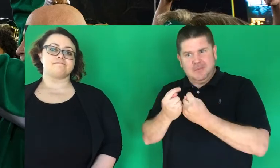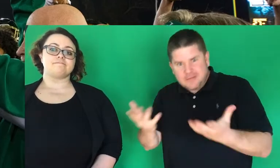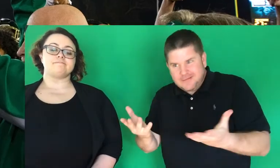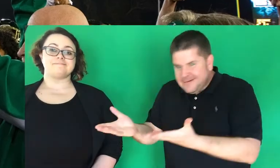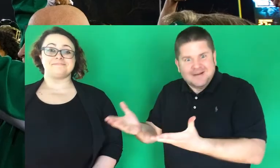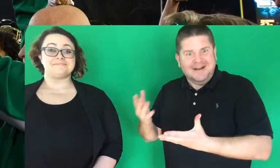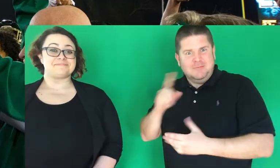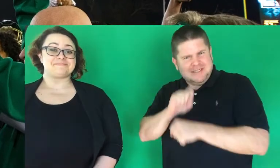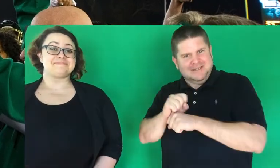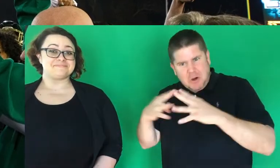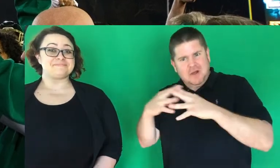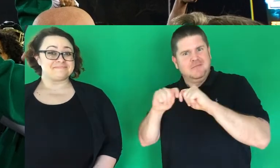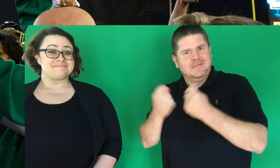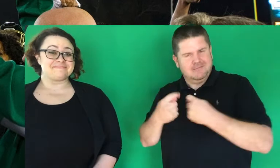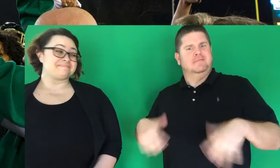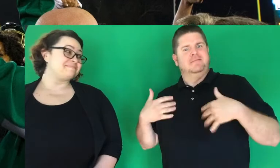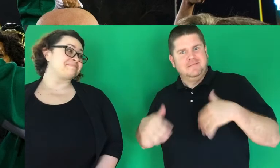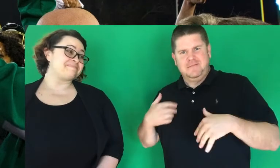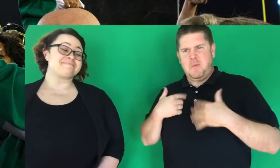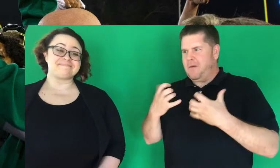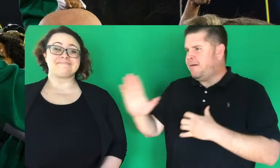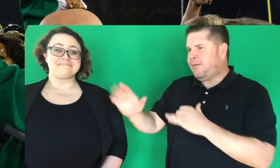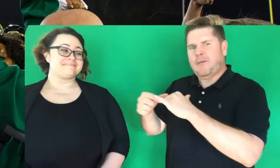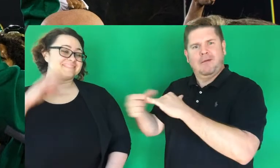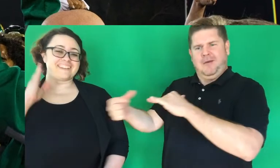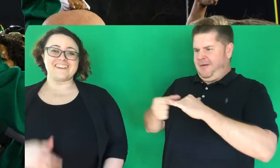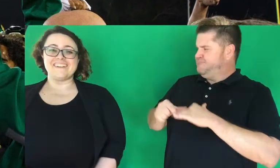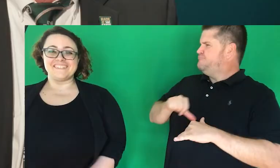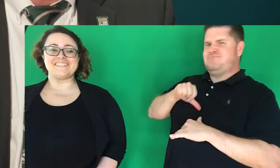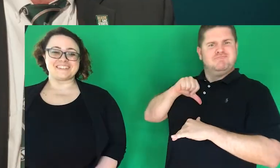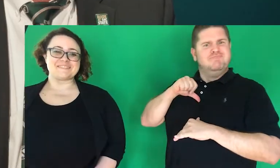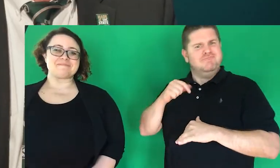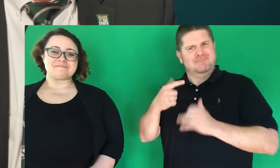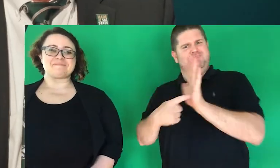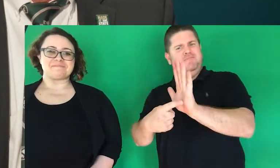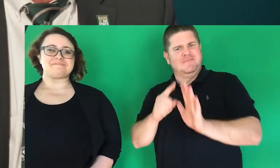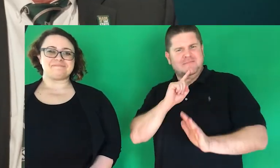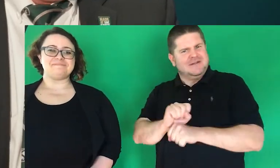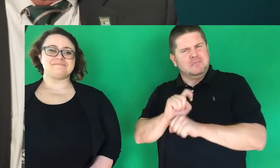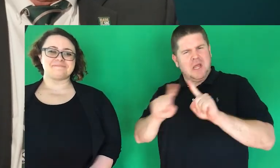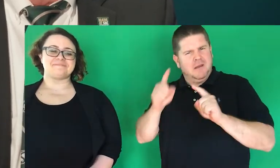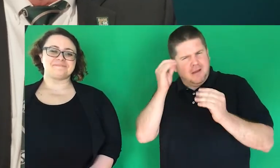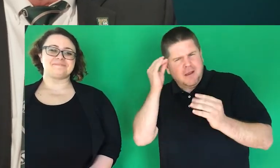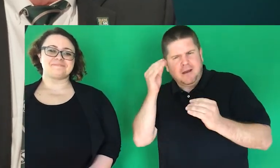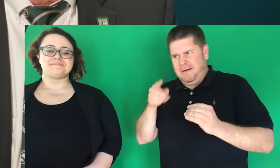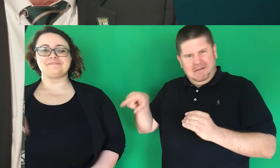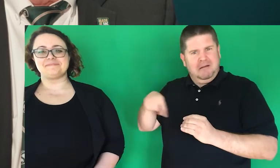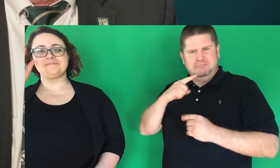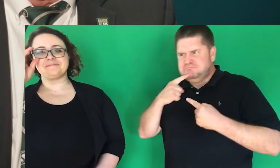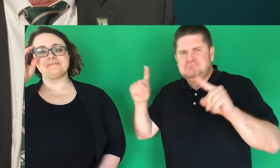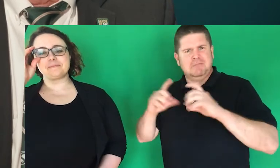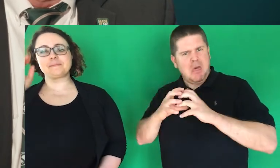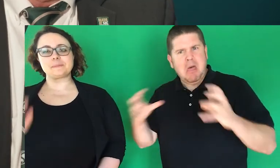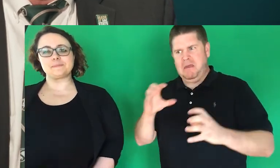okay? That's right. I wanted to wear the ring today just to show you. But think about what they accomplished